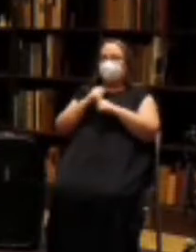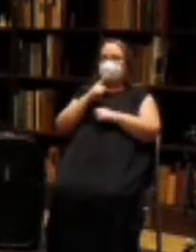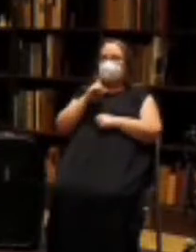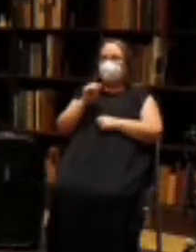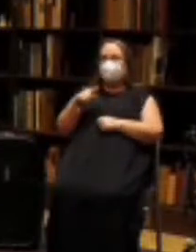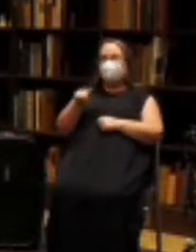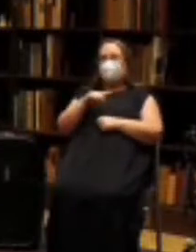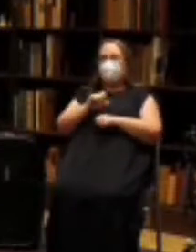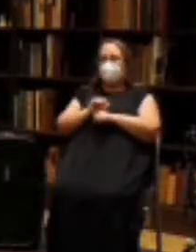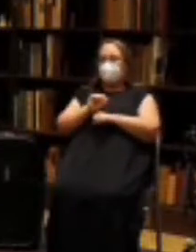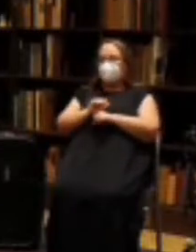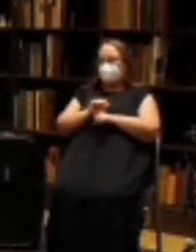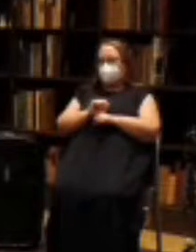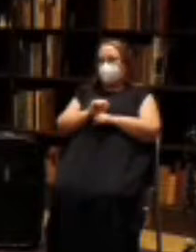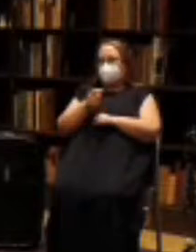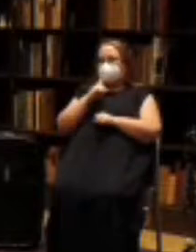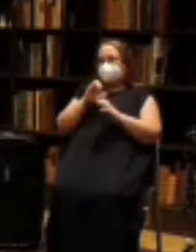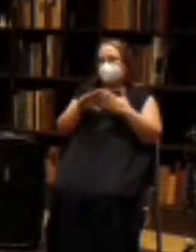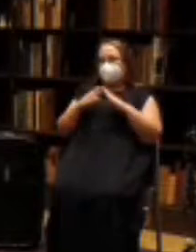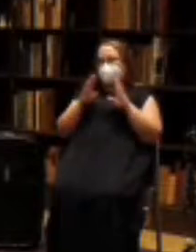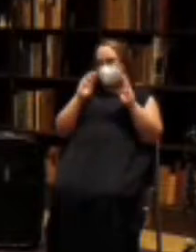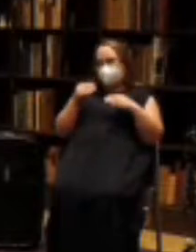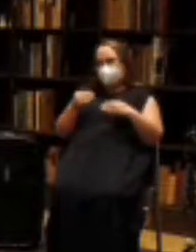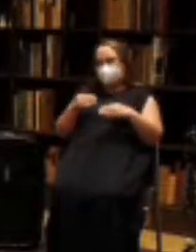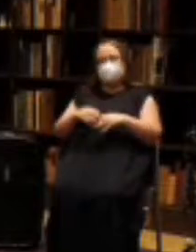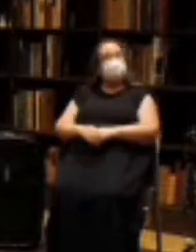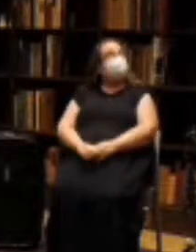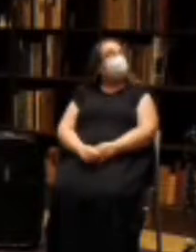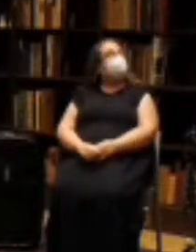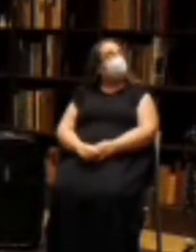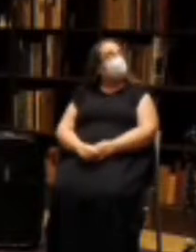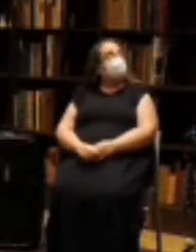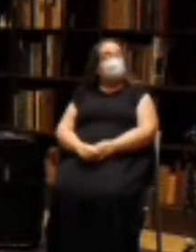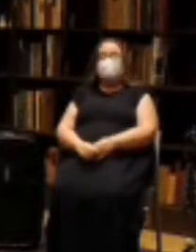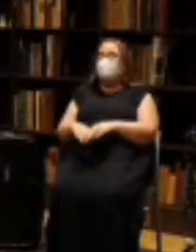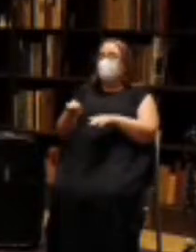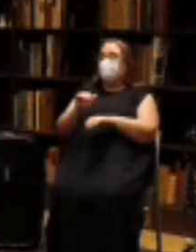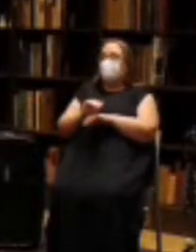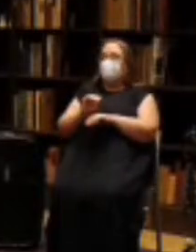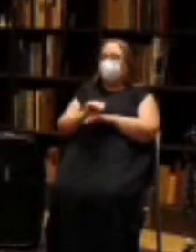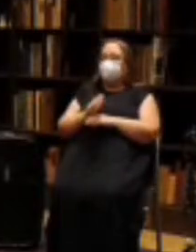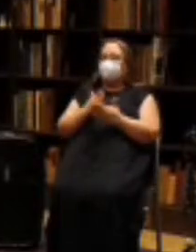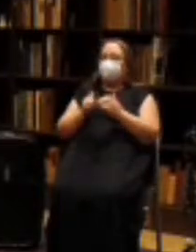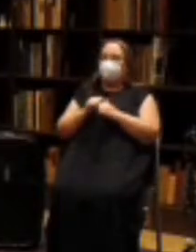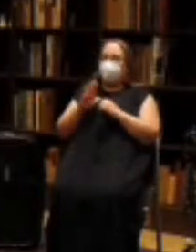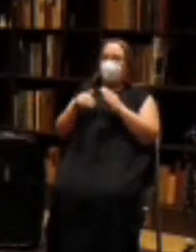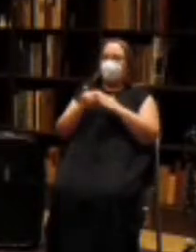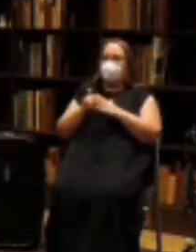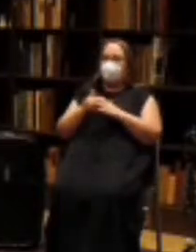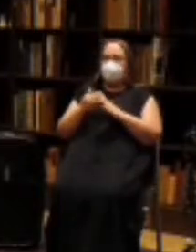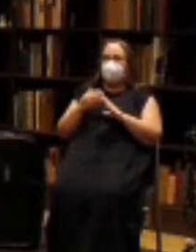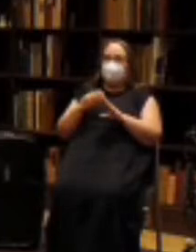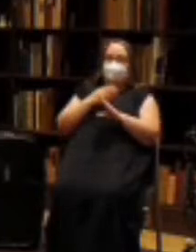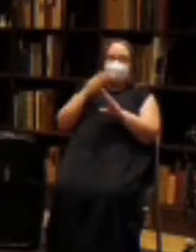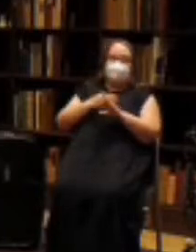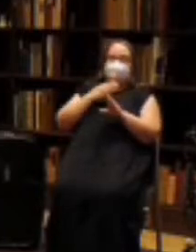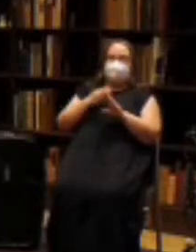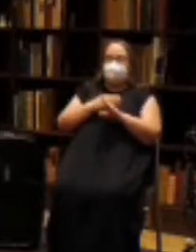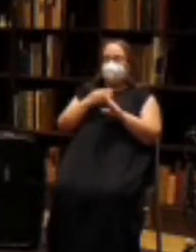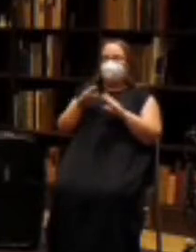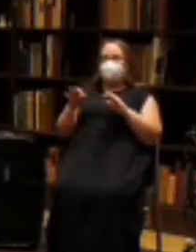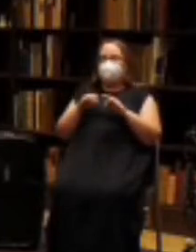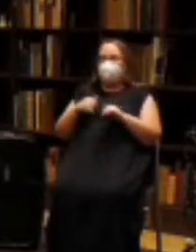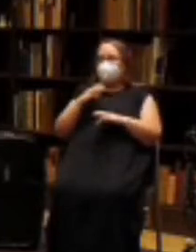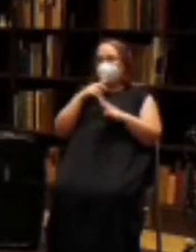their work is community oriented. So tonight, stop with all the prologue. So tonight, what I'm going to talk about are two things. Well, I'm going to